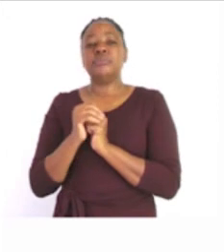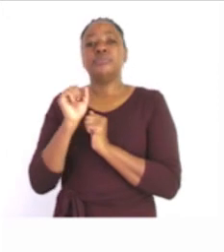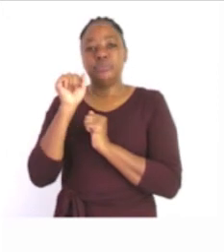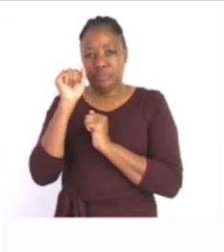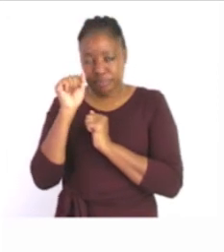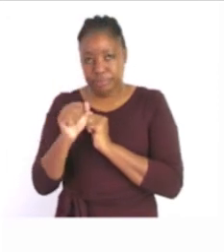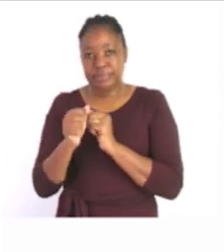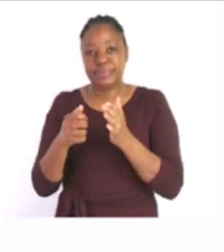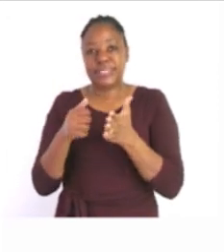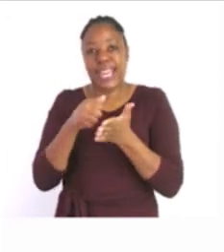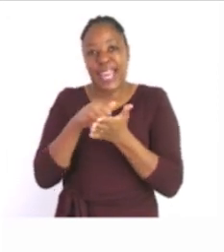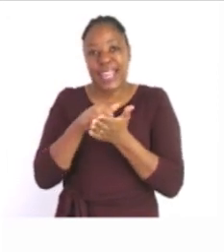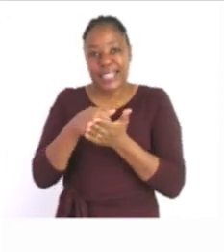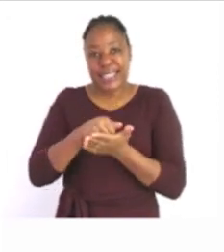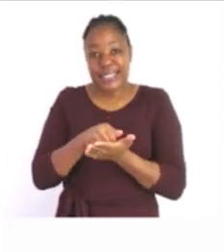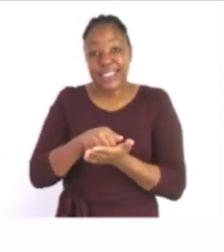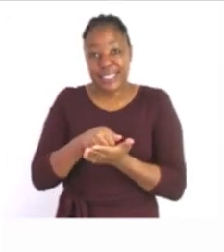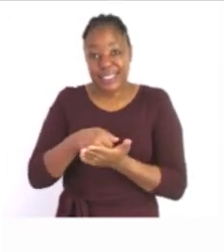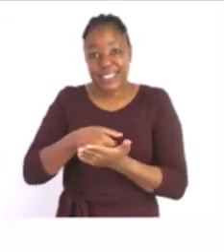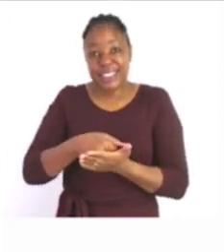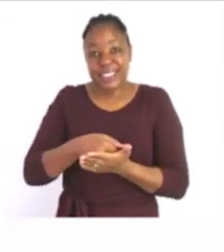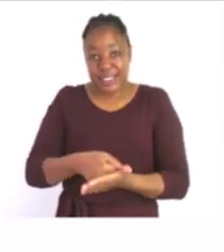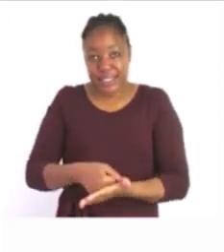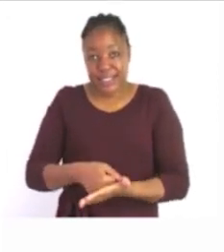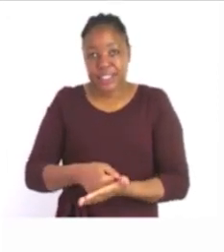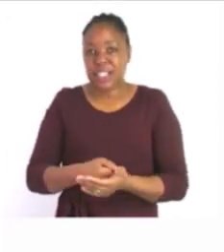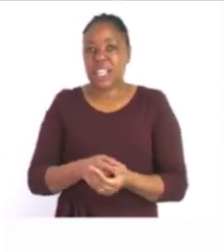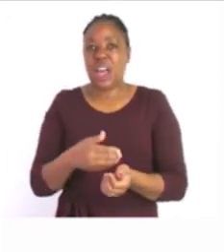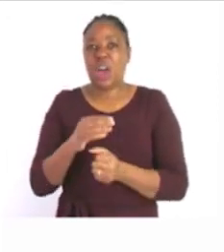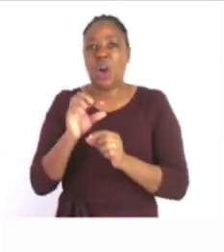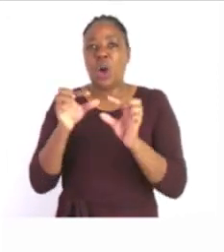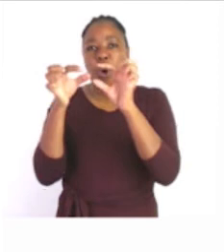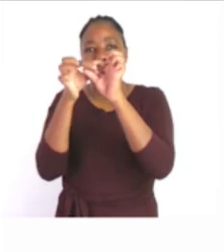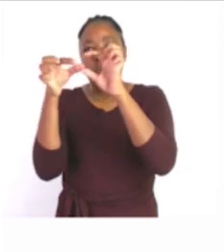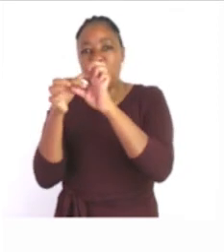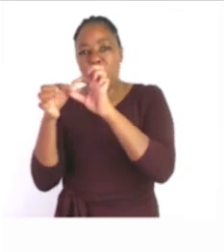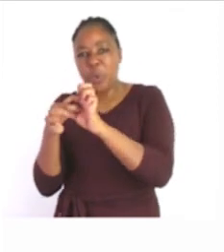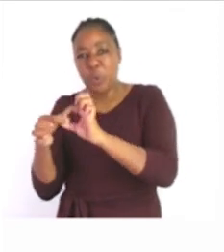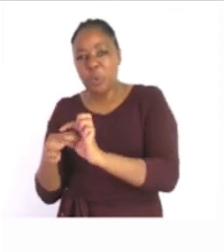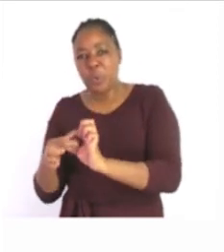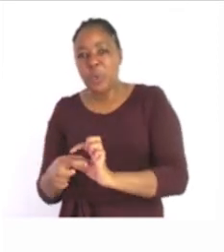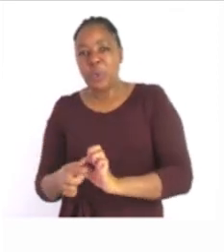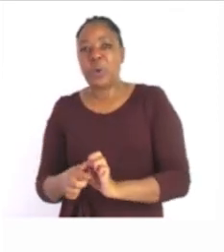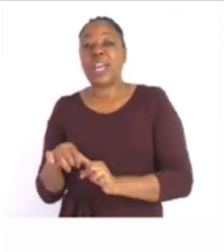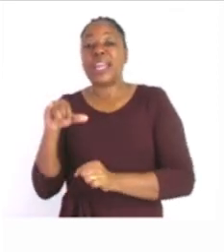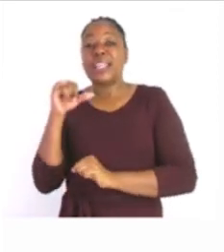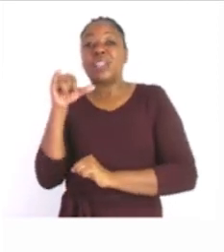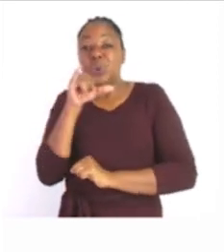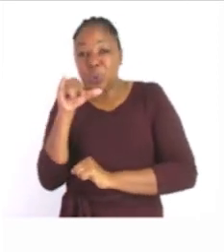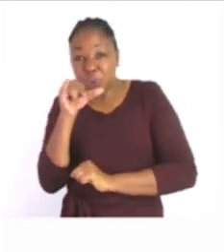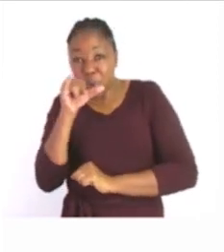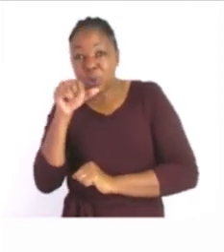go through all the sounds and all the words together, because sometimes a sound can match for more than